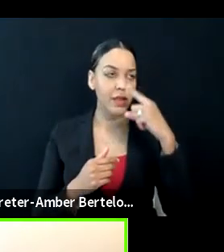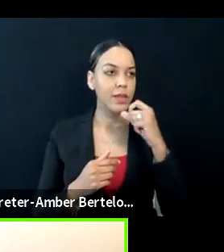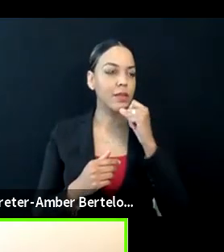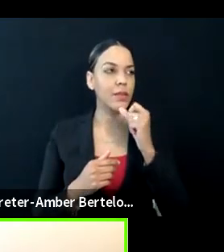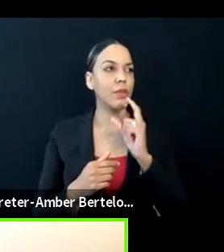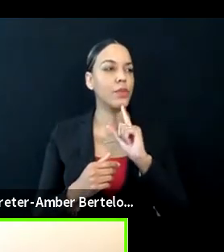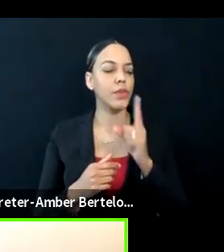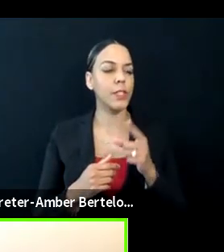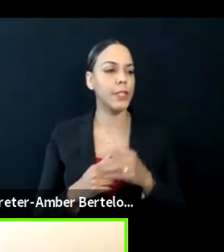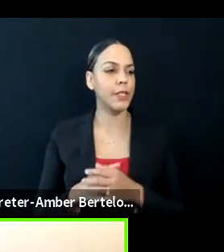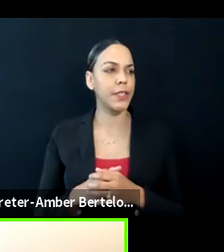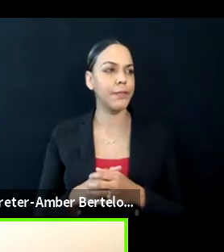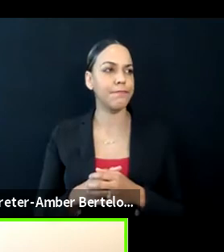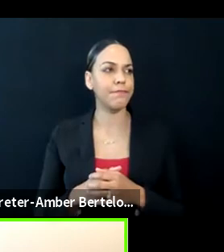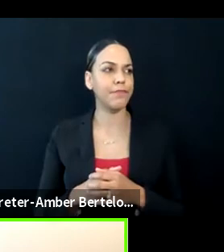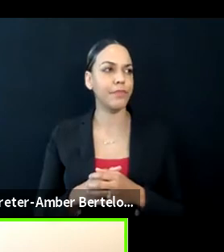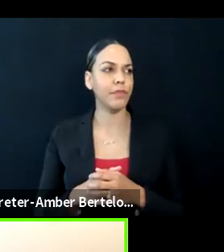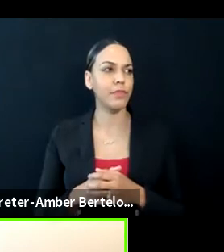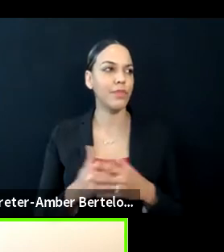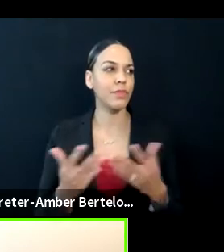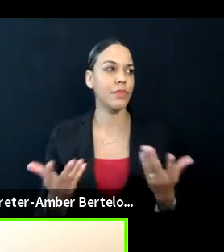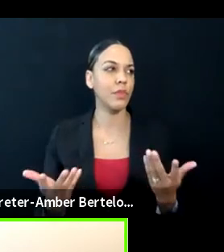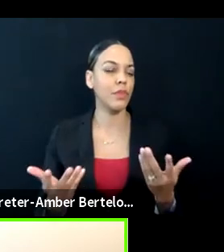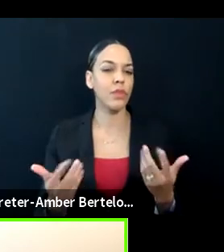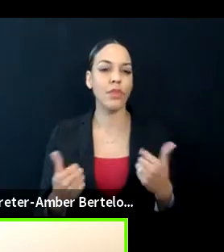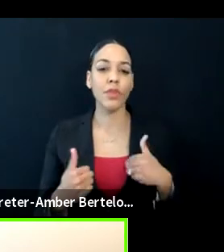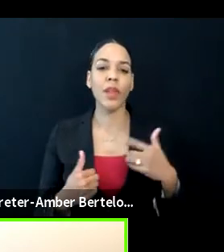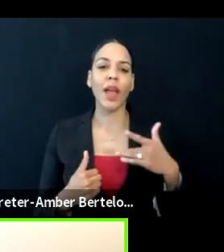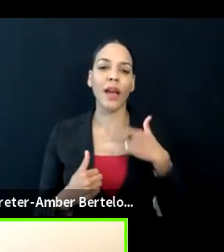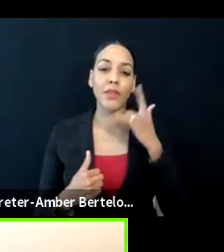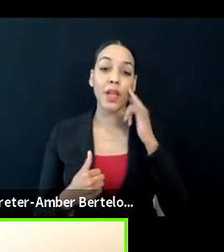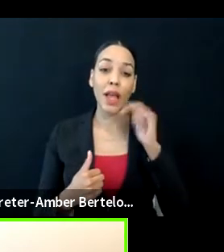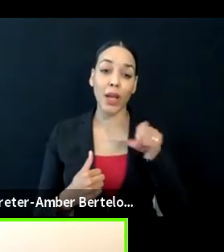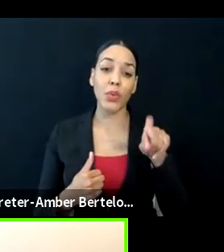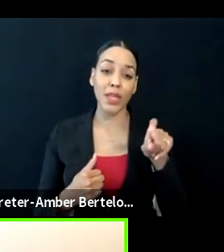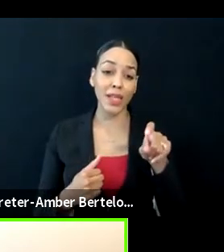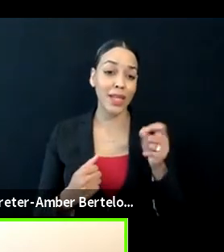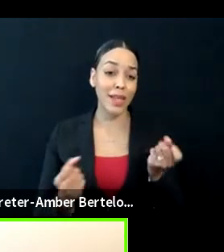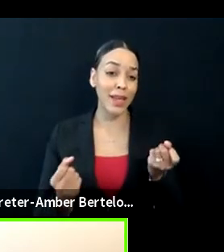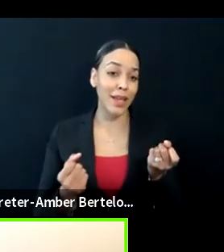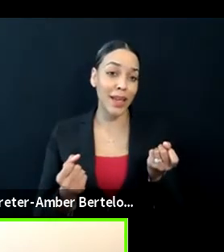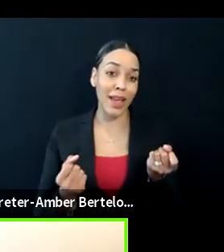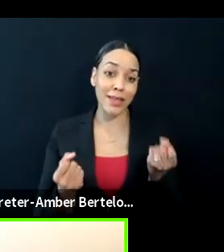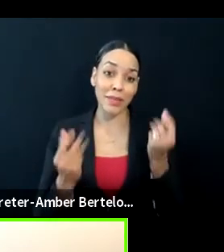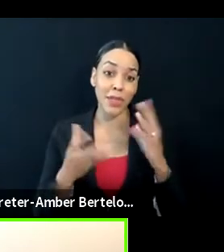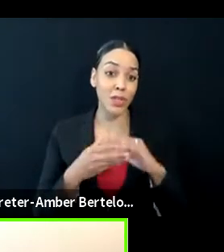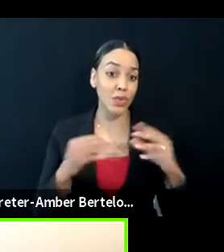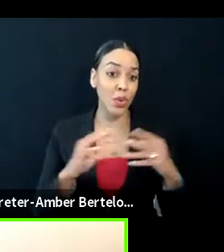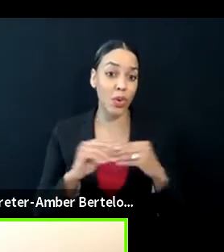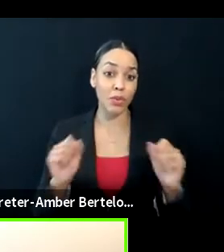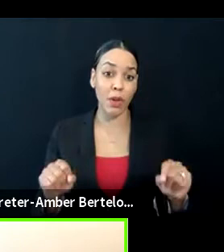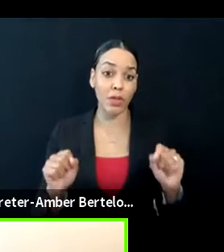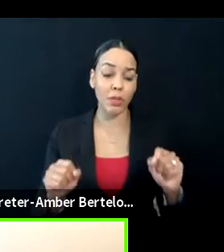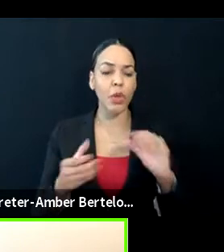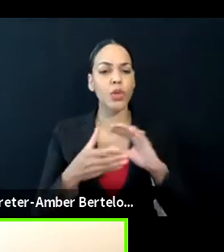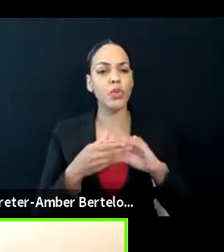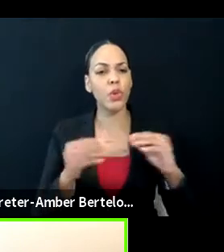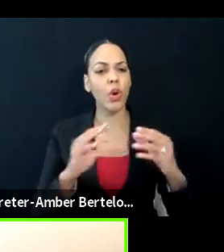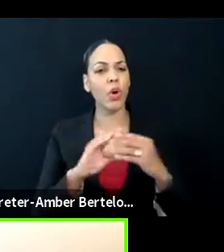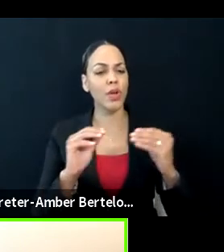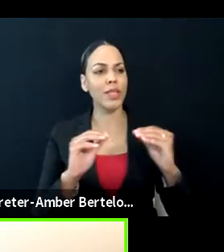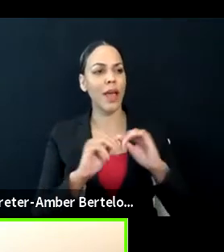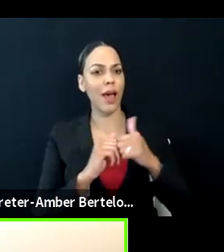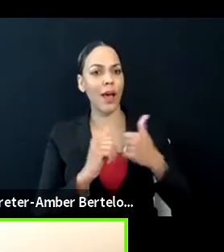that, because I feel like we need as many stories as we can, because stories are the way we process who